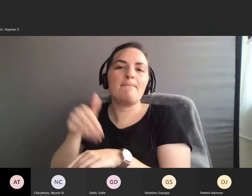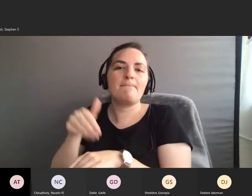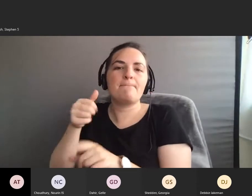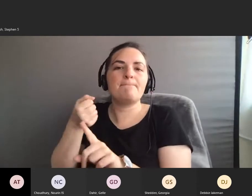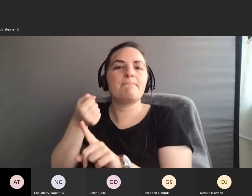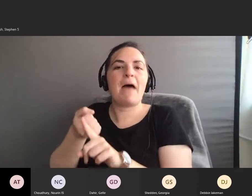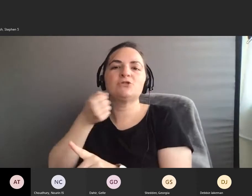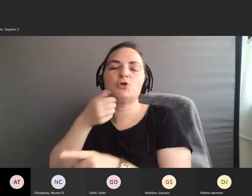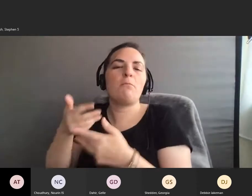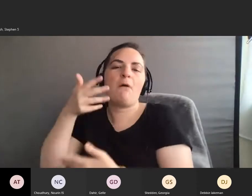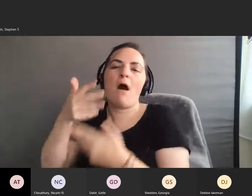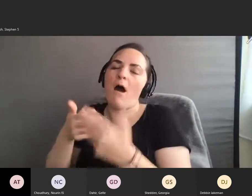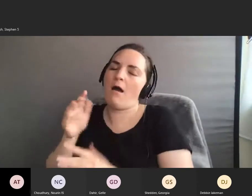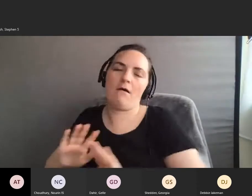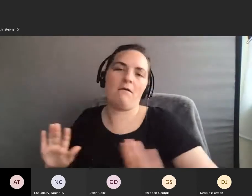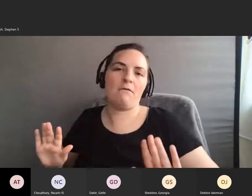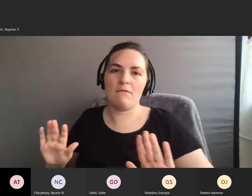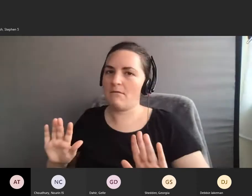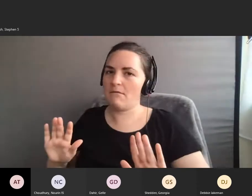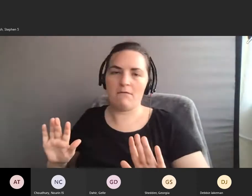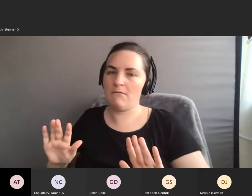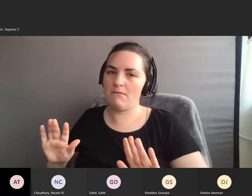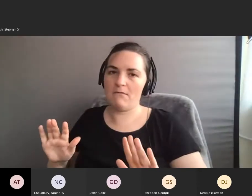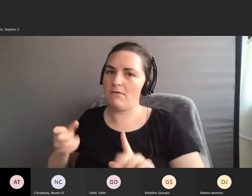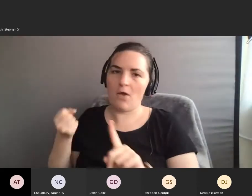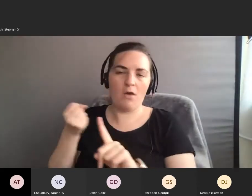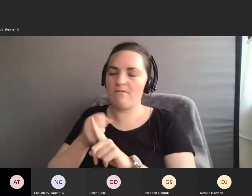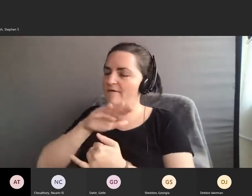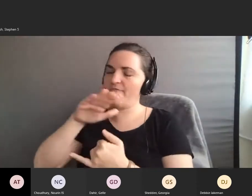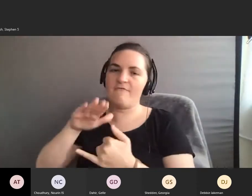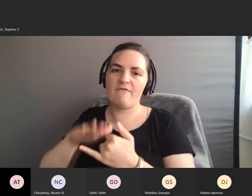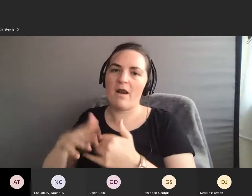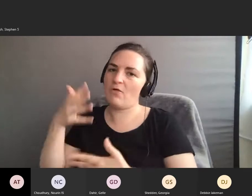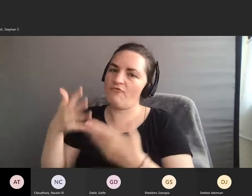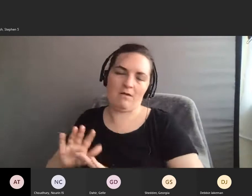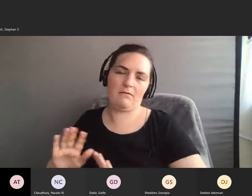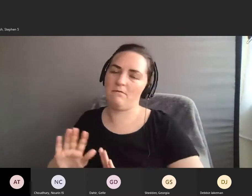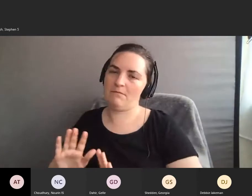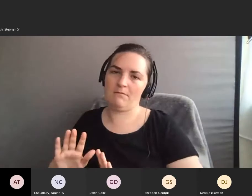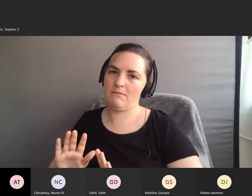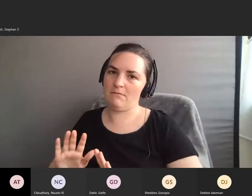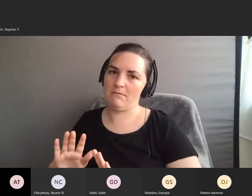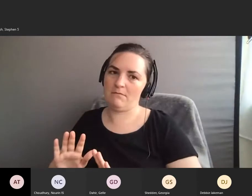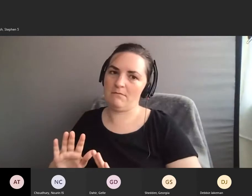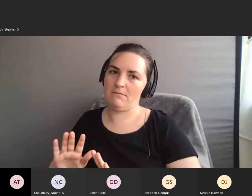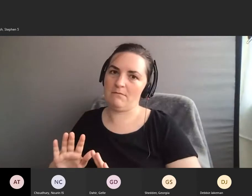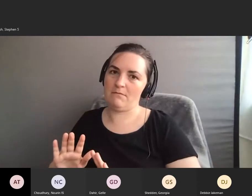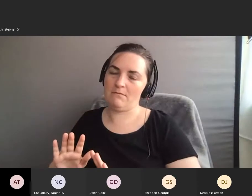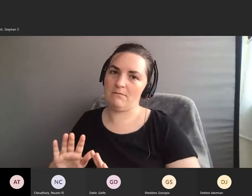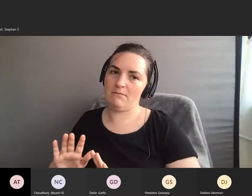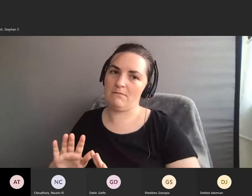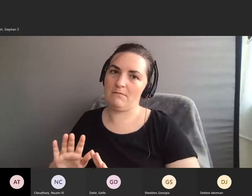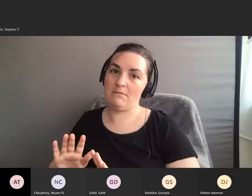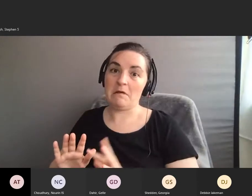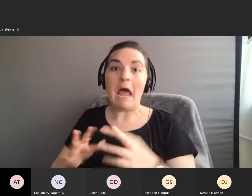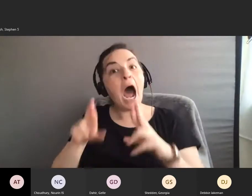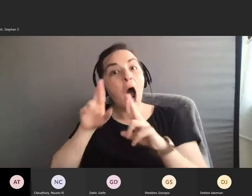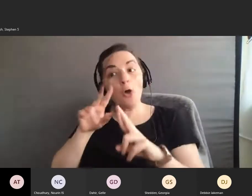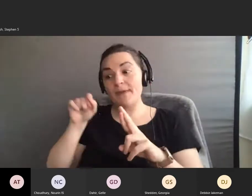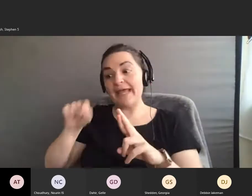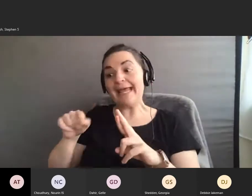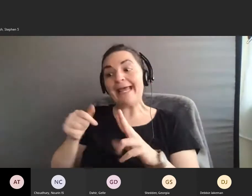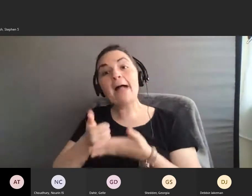assessment opportunities do not have an impact on your final grade. I hope they will improve your chances of getting a really good